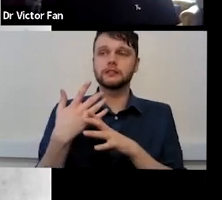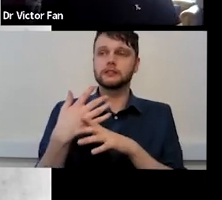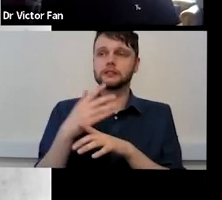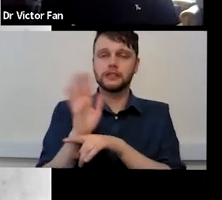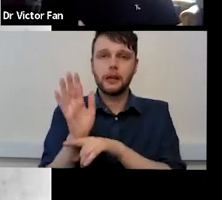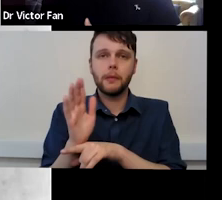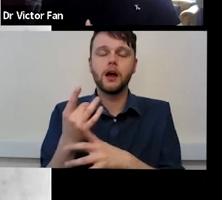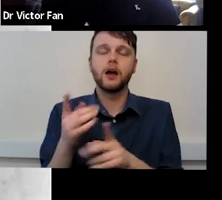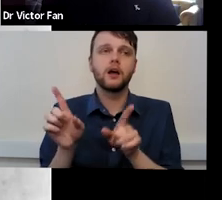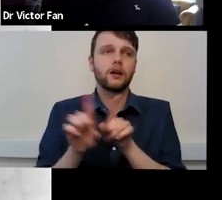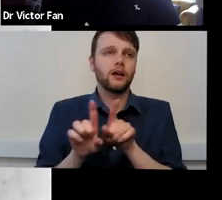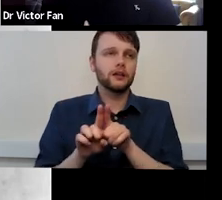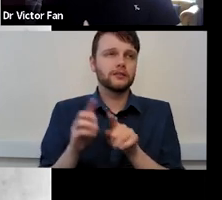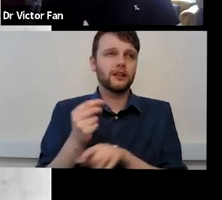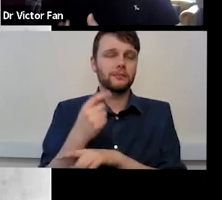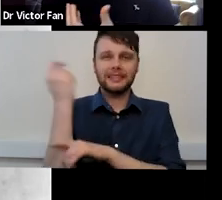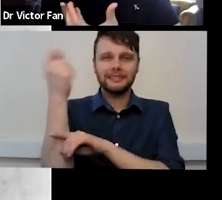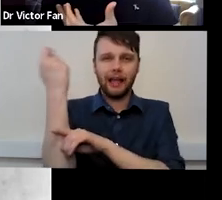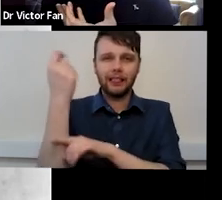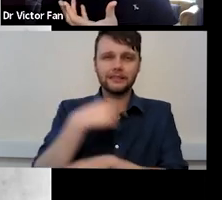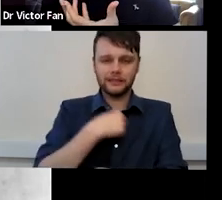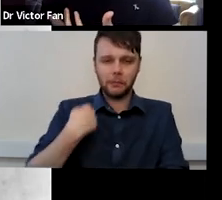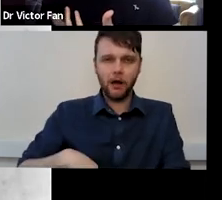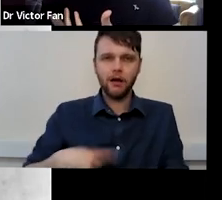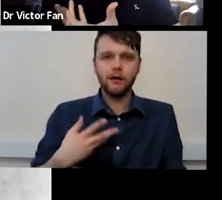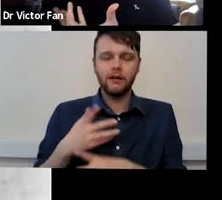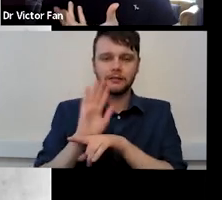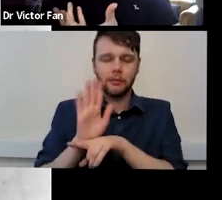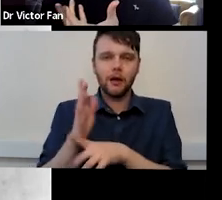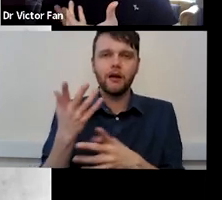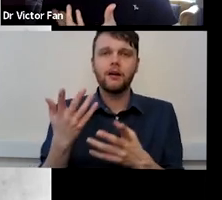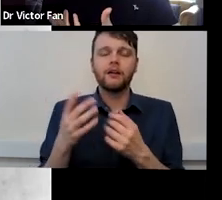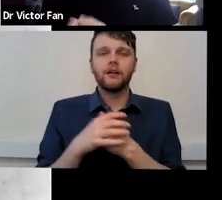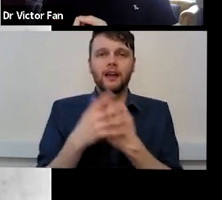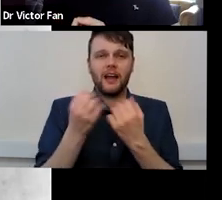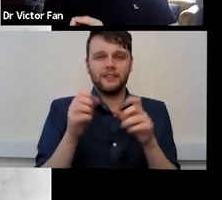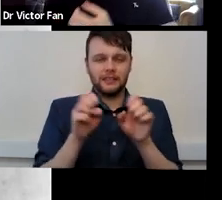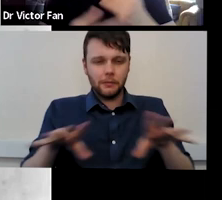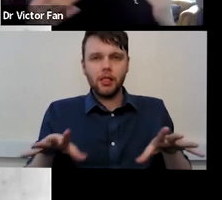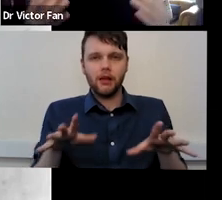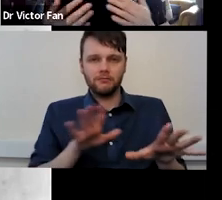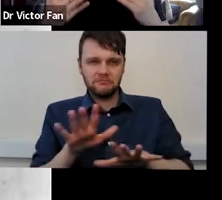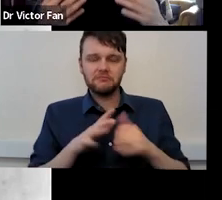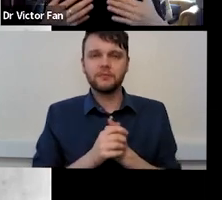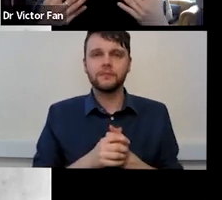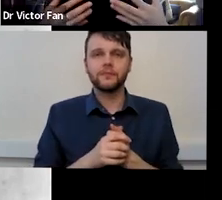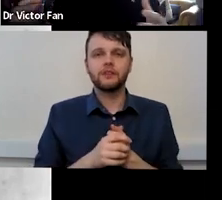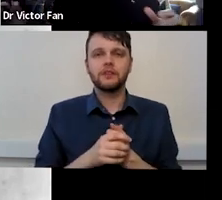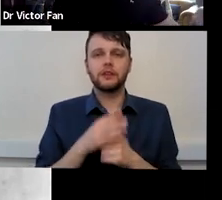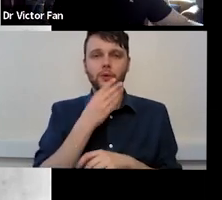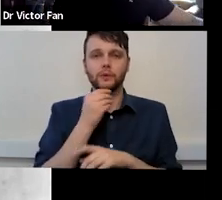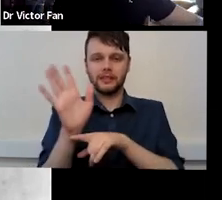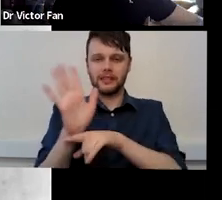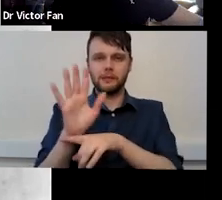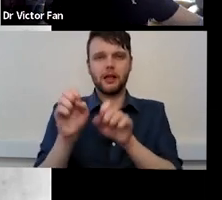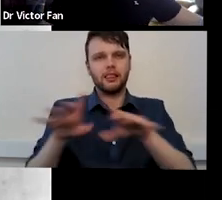and also even like Italian cinema, they also had a very similar kind of tendency to treat the cinema as a